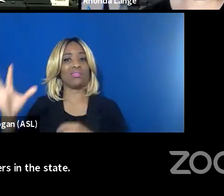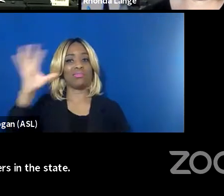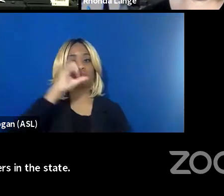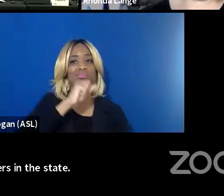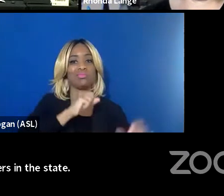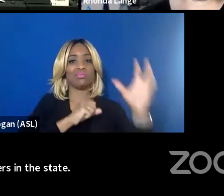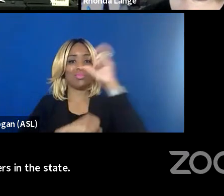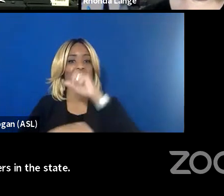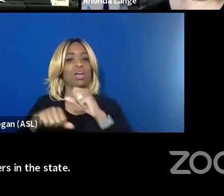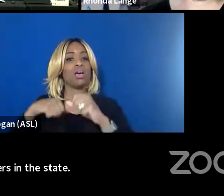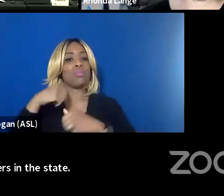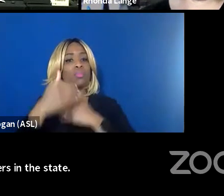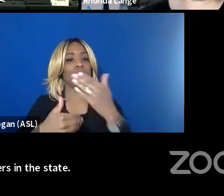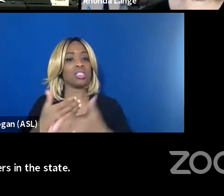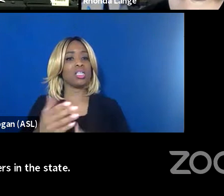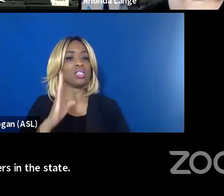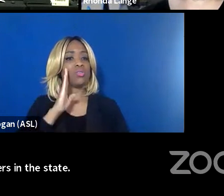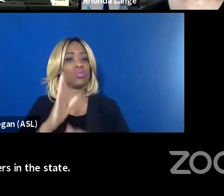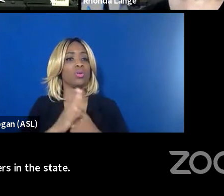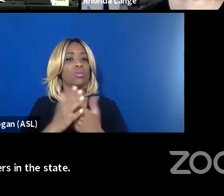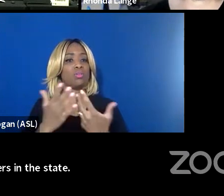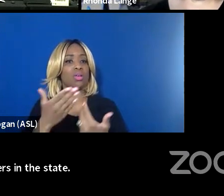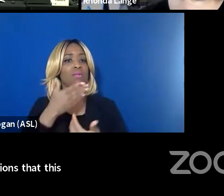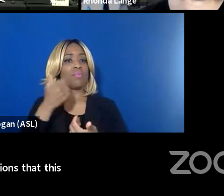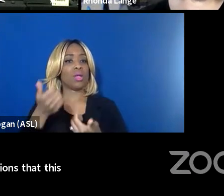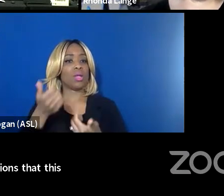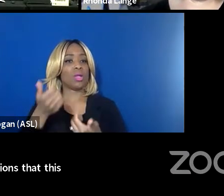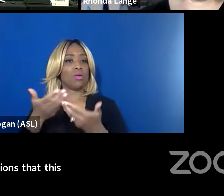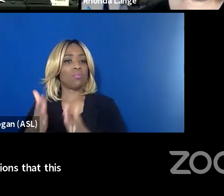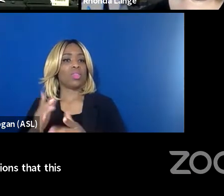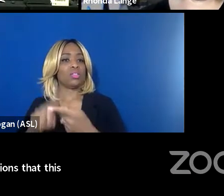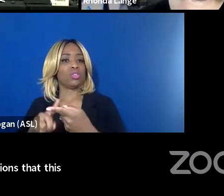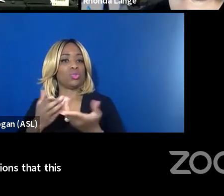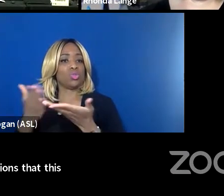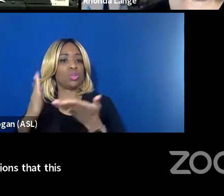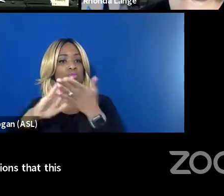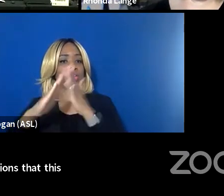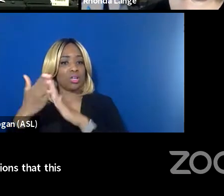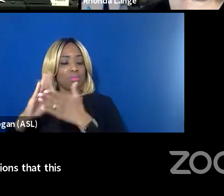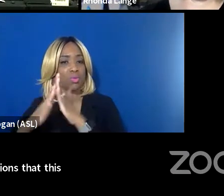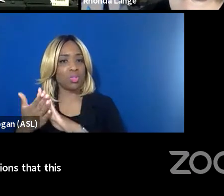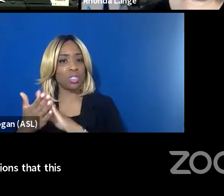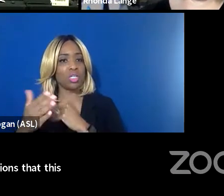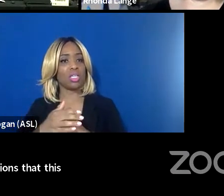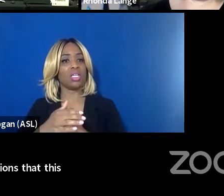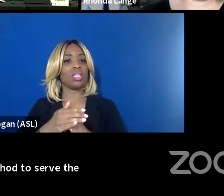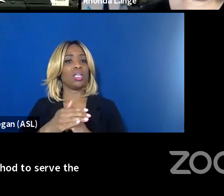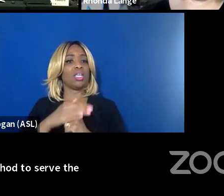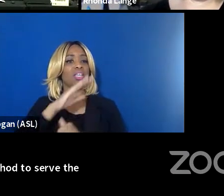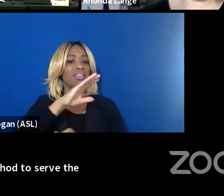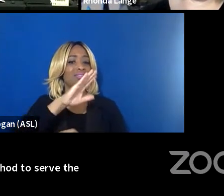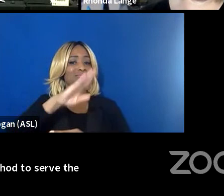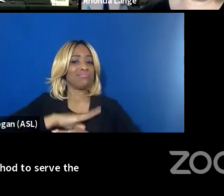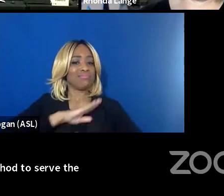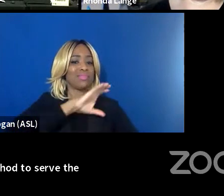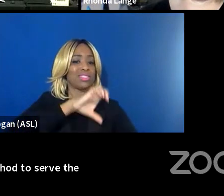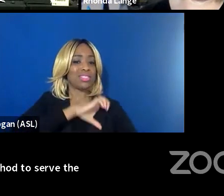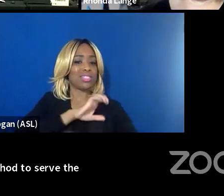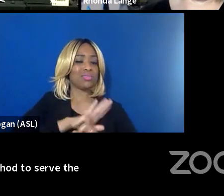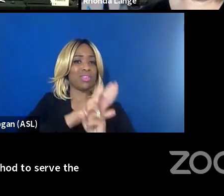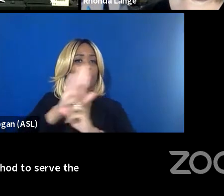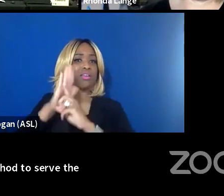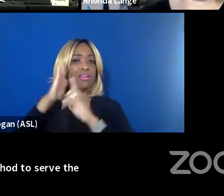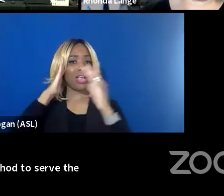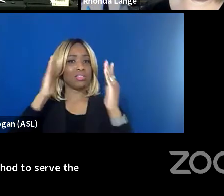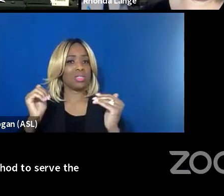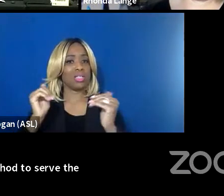this process will be a better method to serve the community, citizens' expectations, and restore some